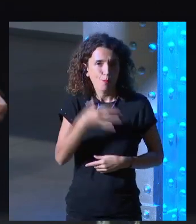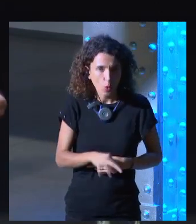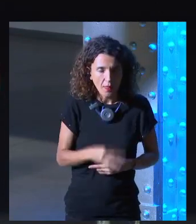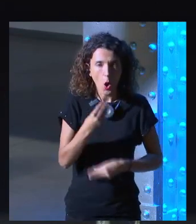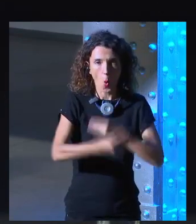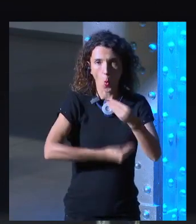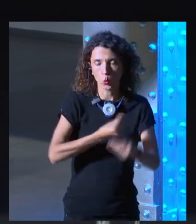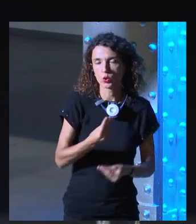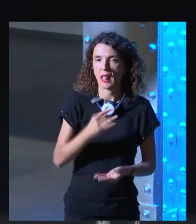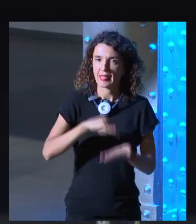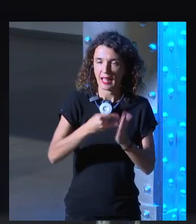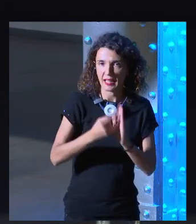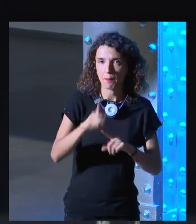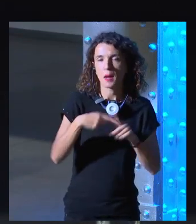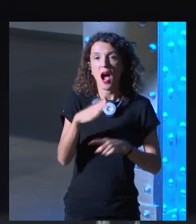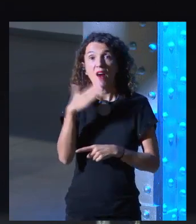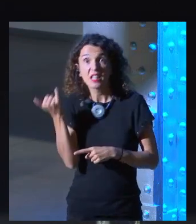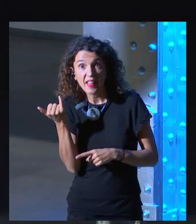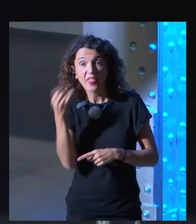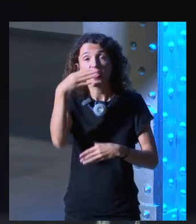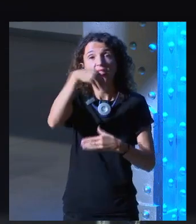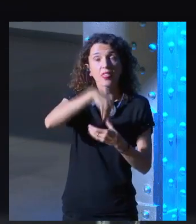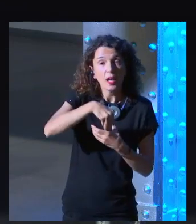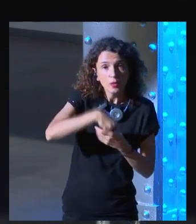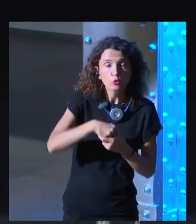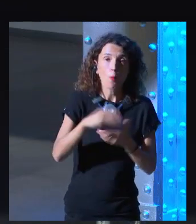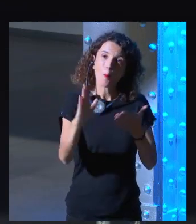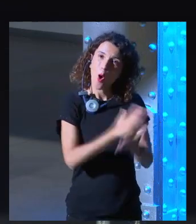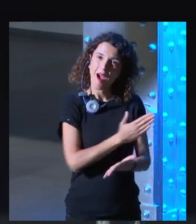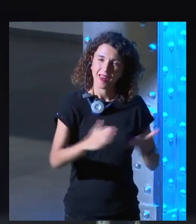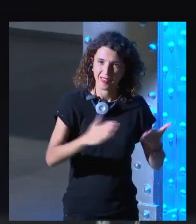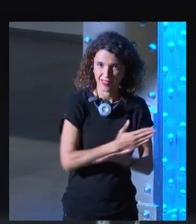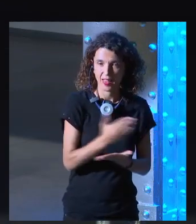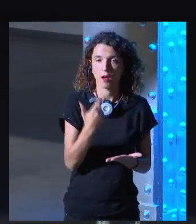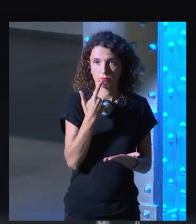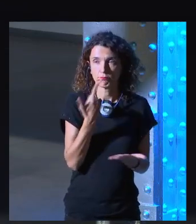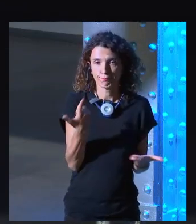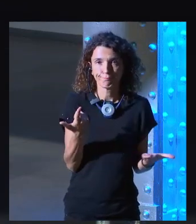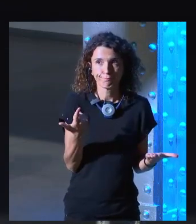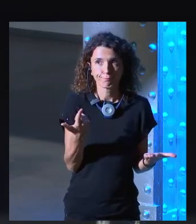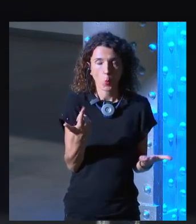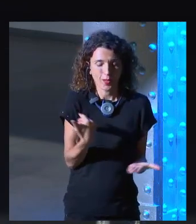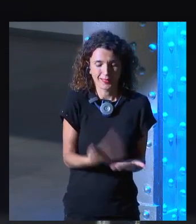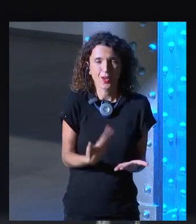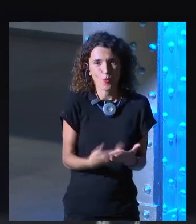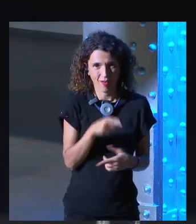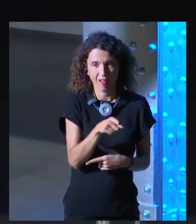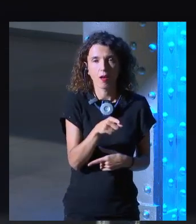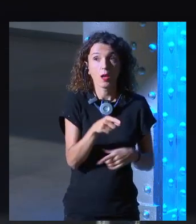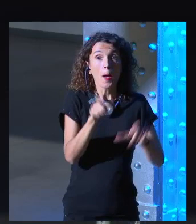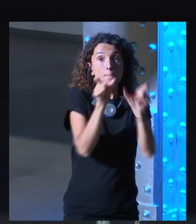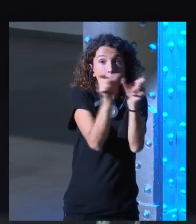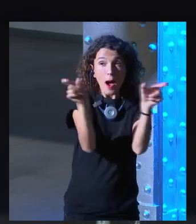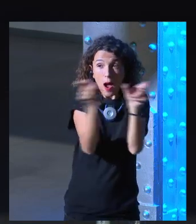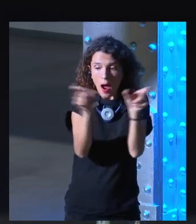use, and you make sure that all of those words are doing the work that they should be doing within the line, and the line within the paragraph,